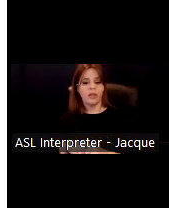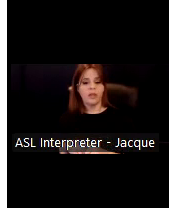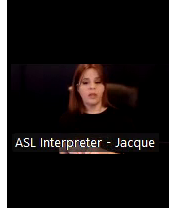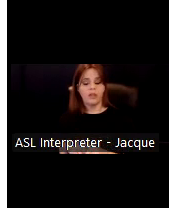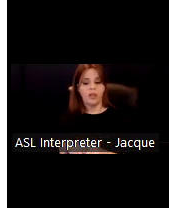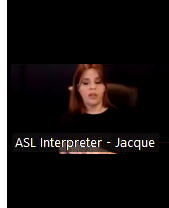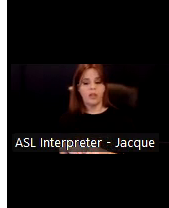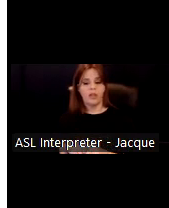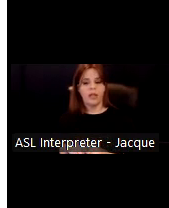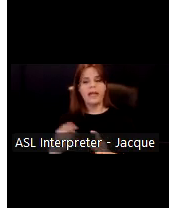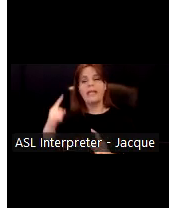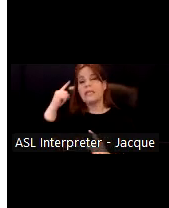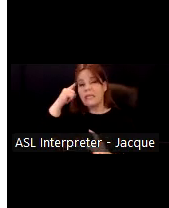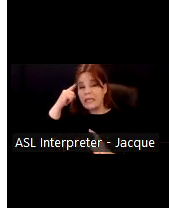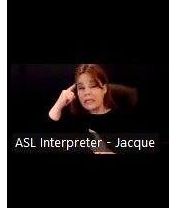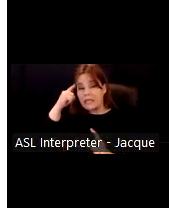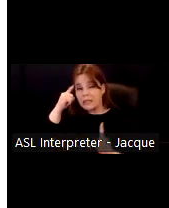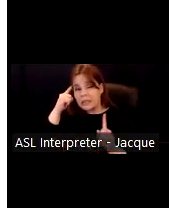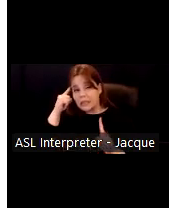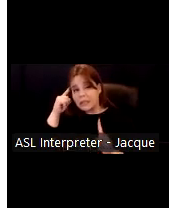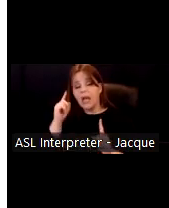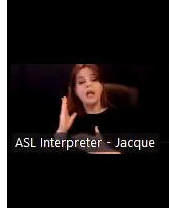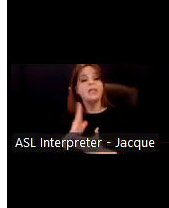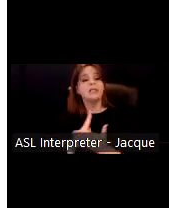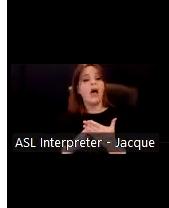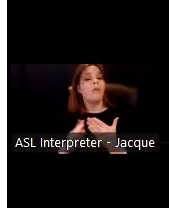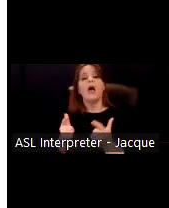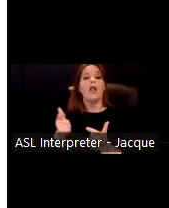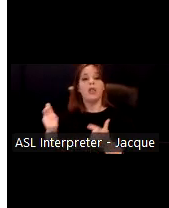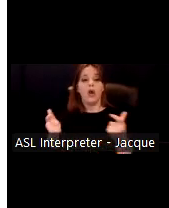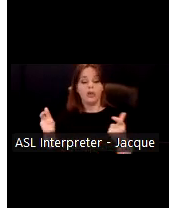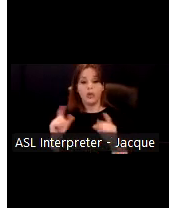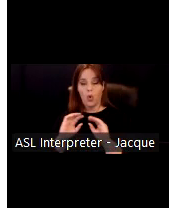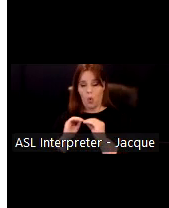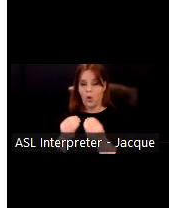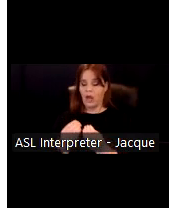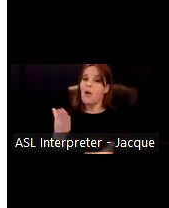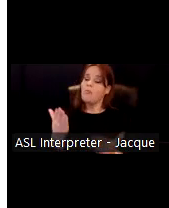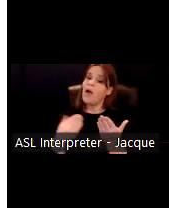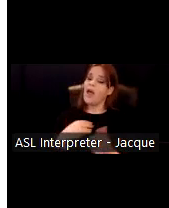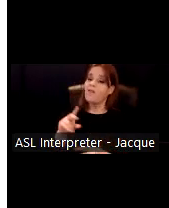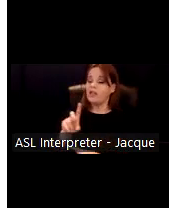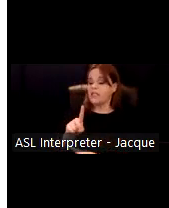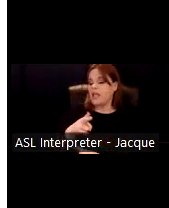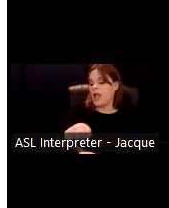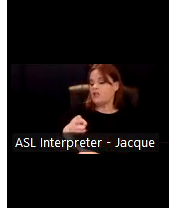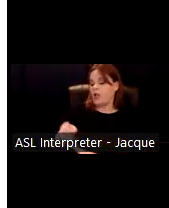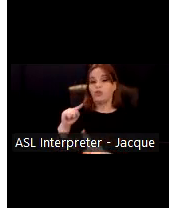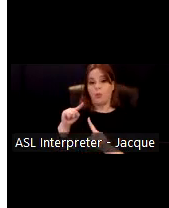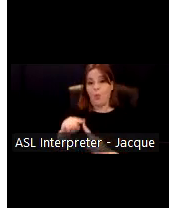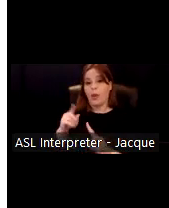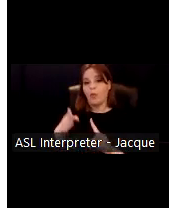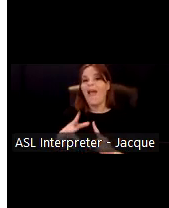I think that some larger organizations may have a DHH point person